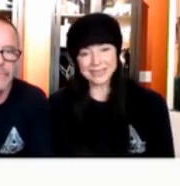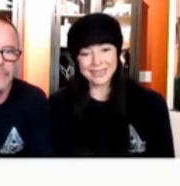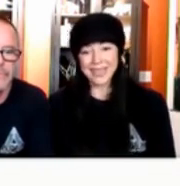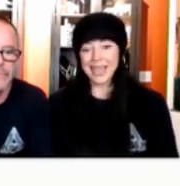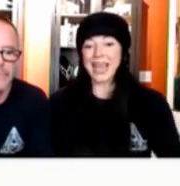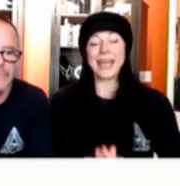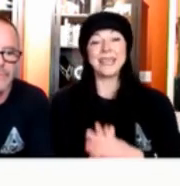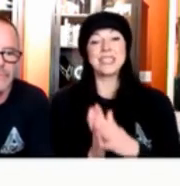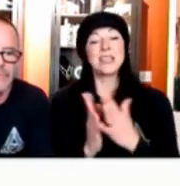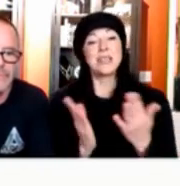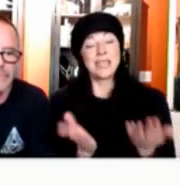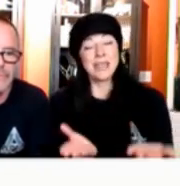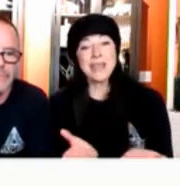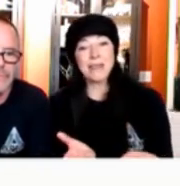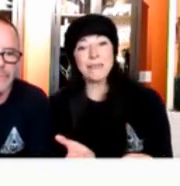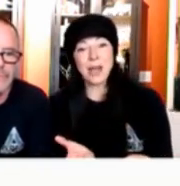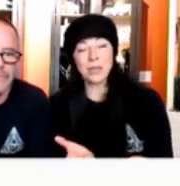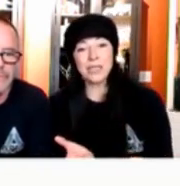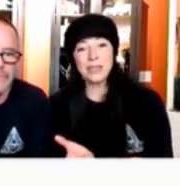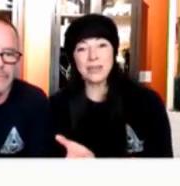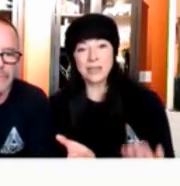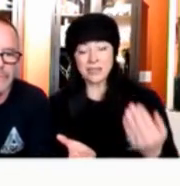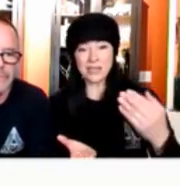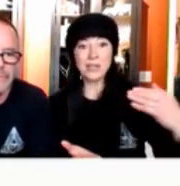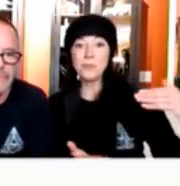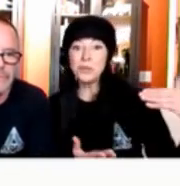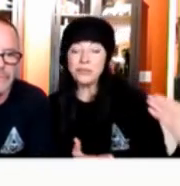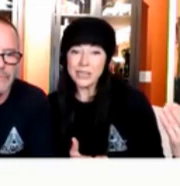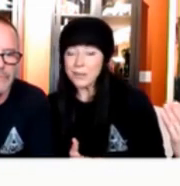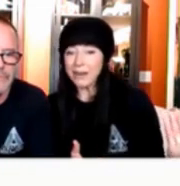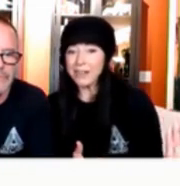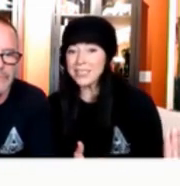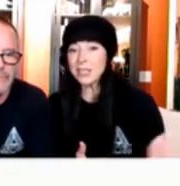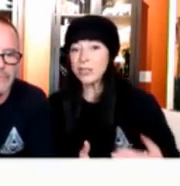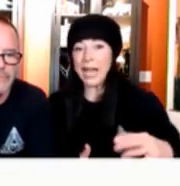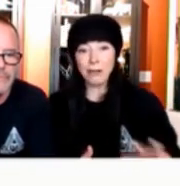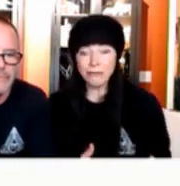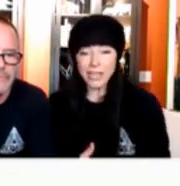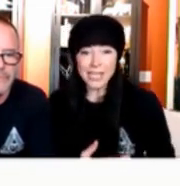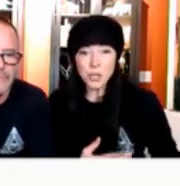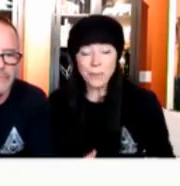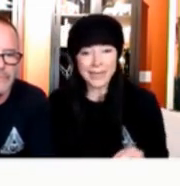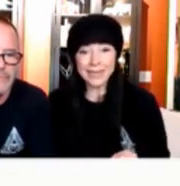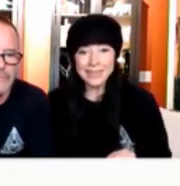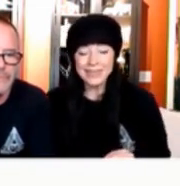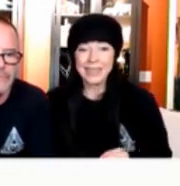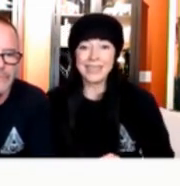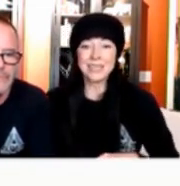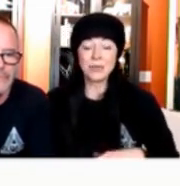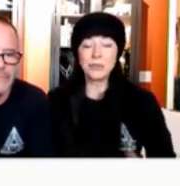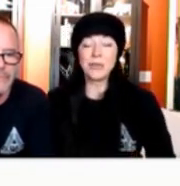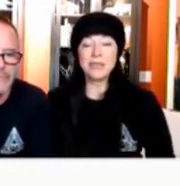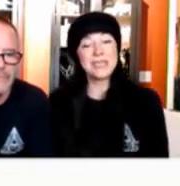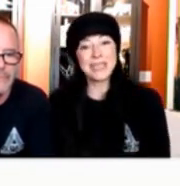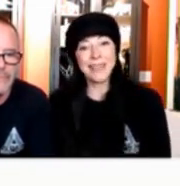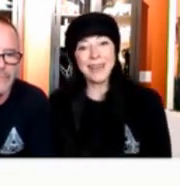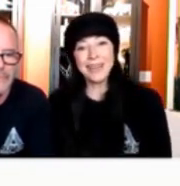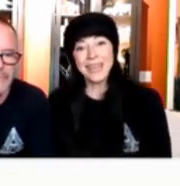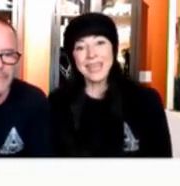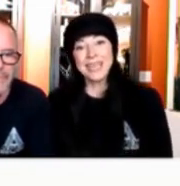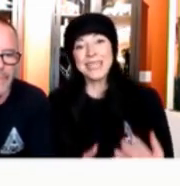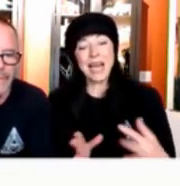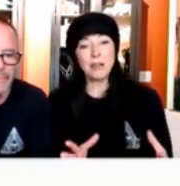family. And in that family, and there's even a movie about it, it's called Alpha and Omega, and some of you may have